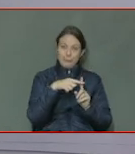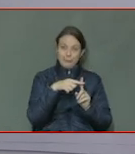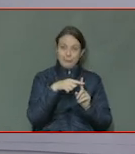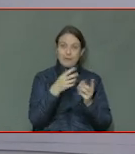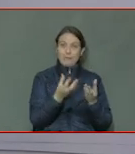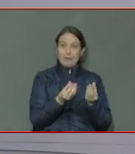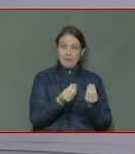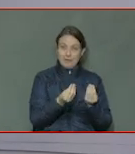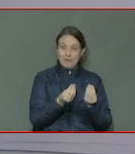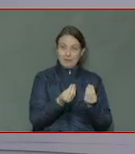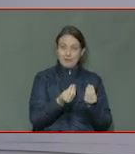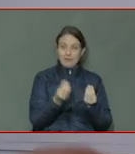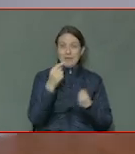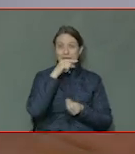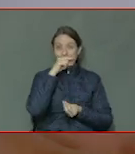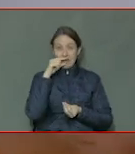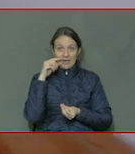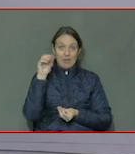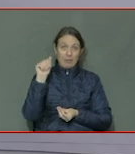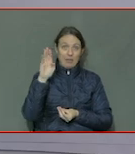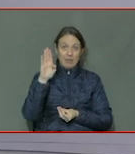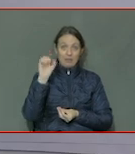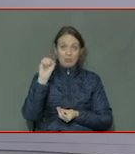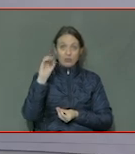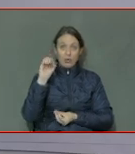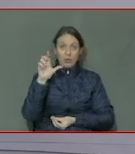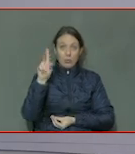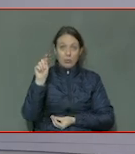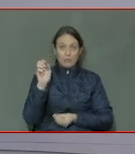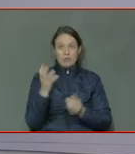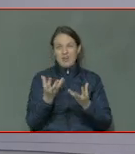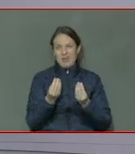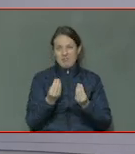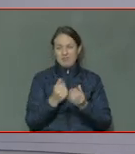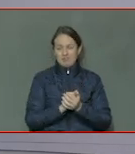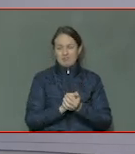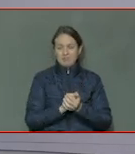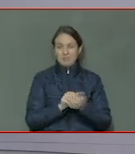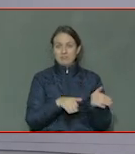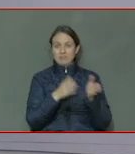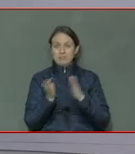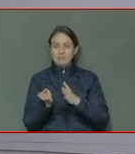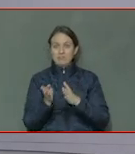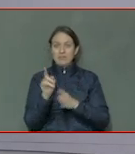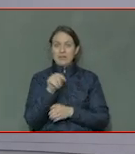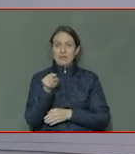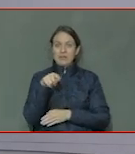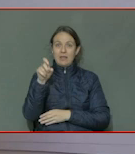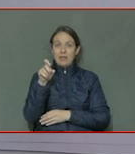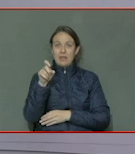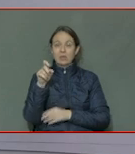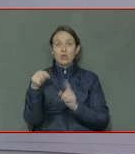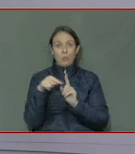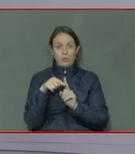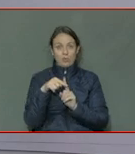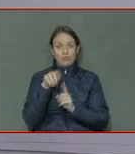number. We call it an absolute value. It's a positive number. The delta X is also positive. That is